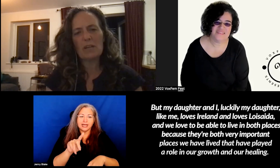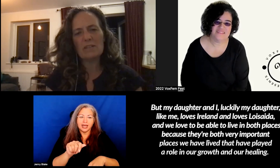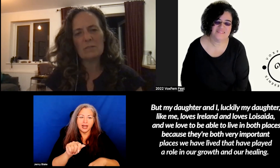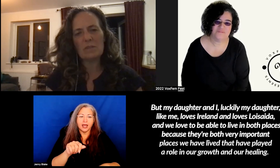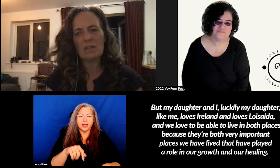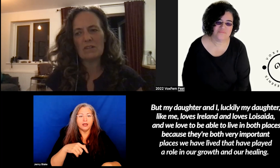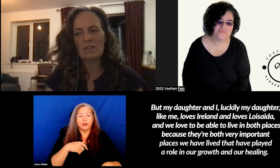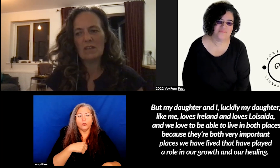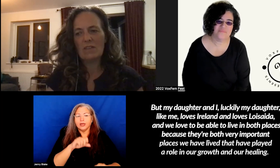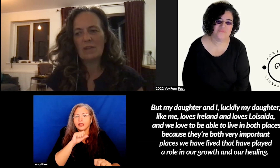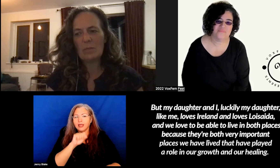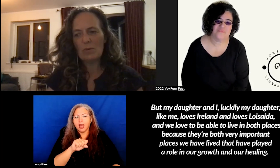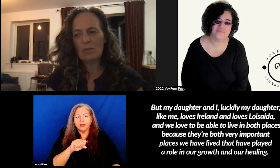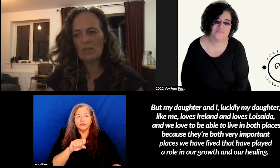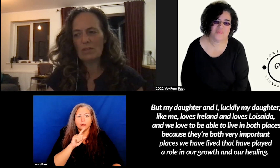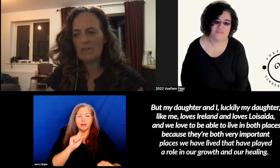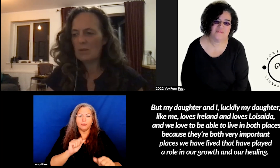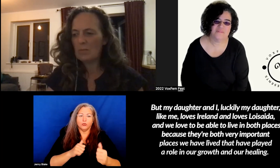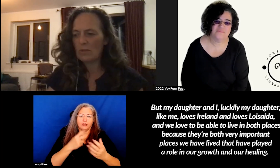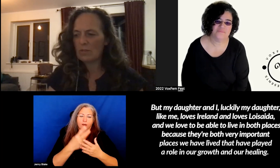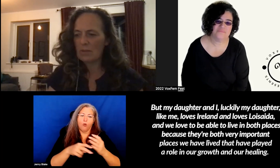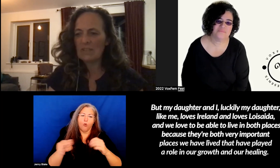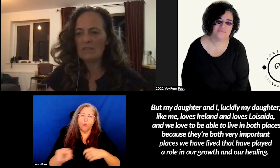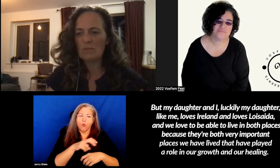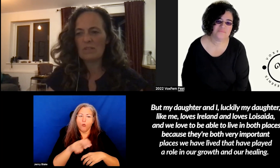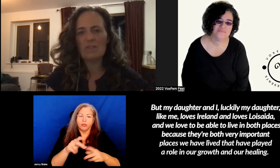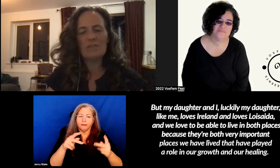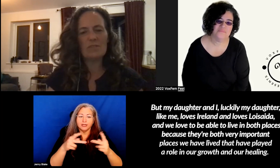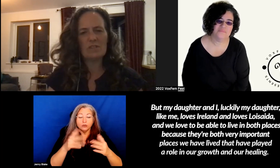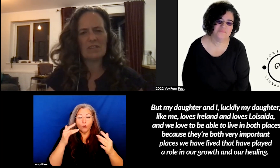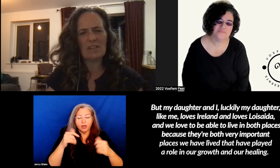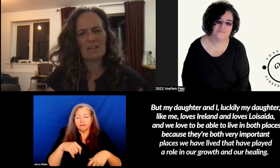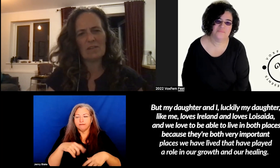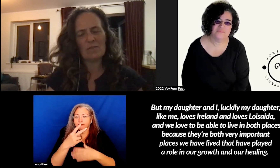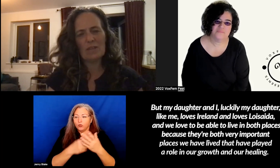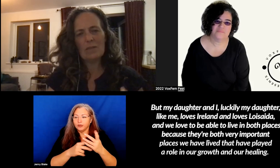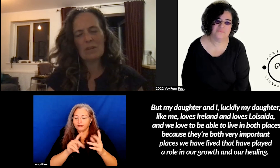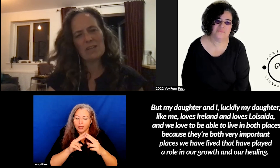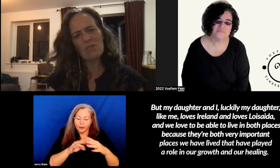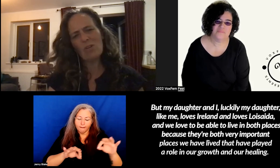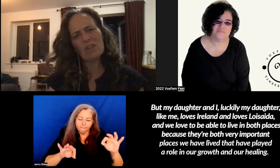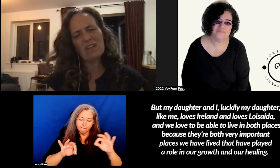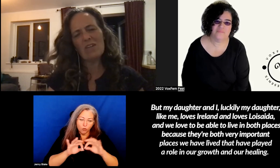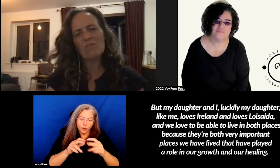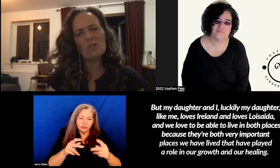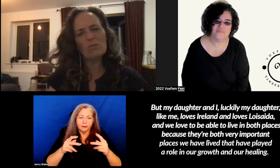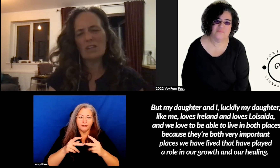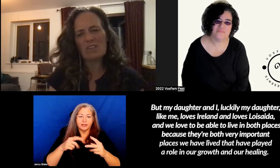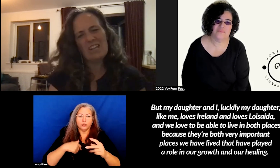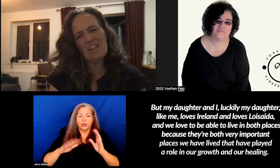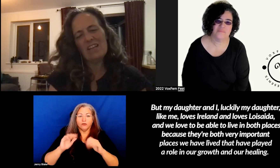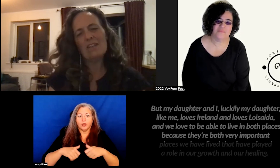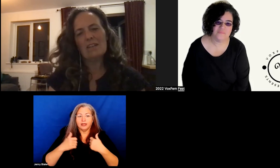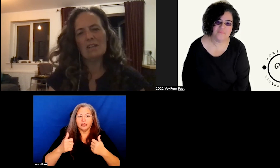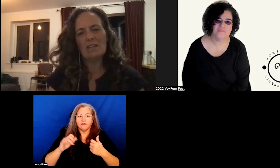both places because they're both very important places we have lived that have played a role in our growth and